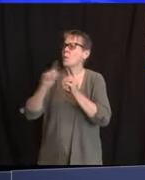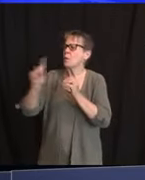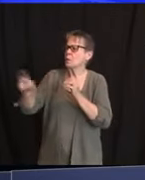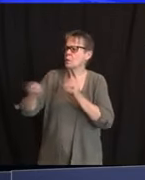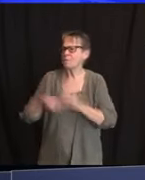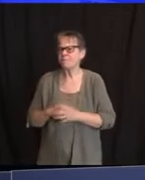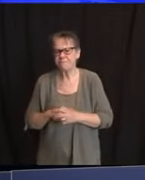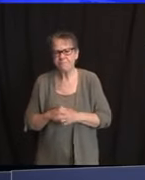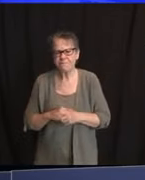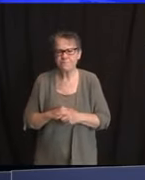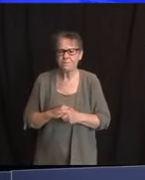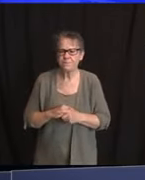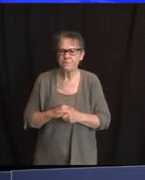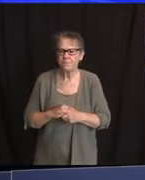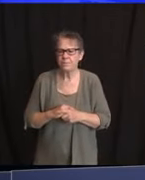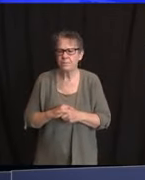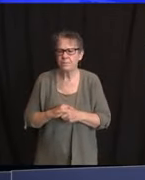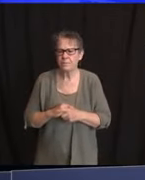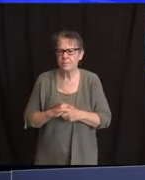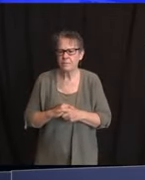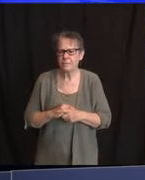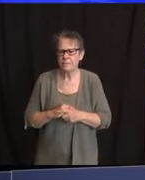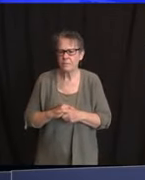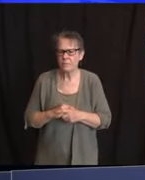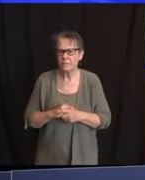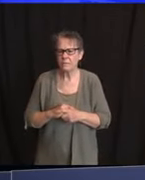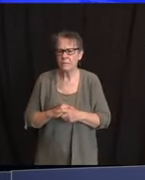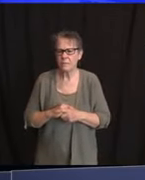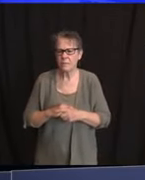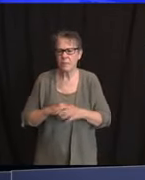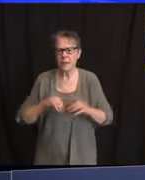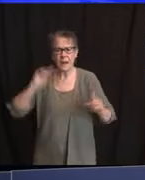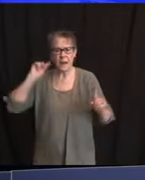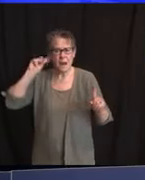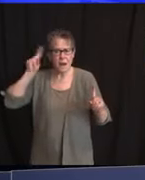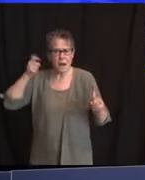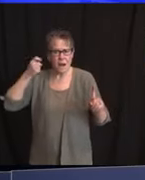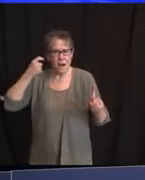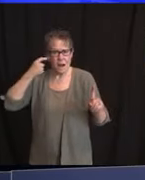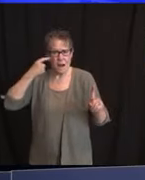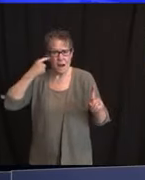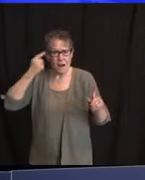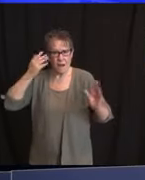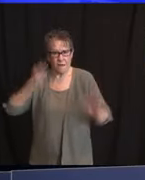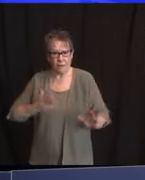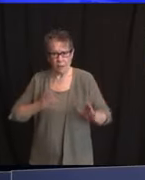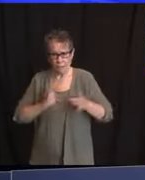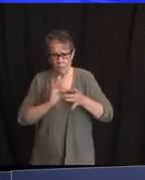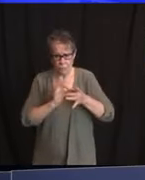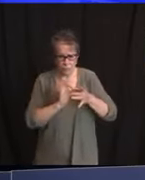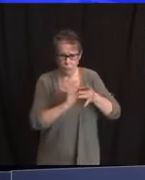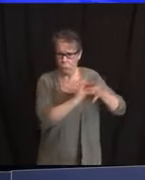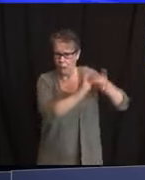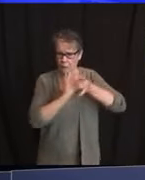Governor Murphy has made it a point of creating a relationship with President Trump, it seems, and really tried to let him